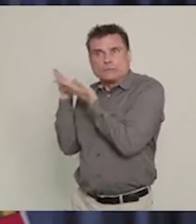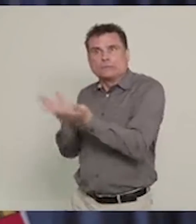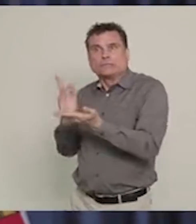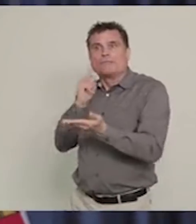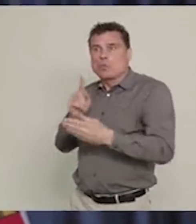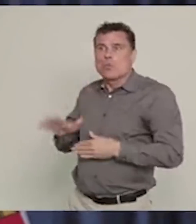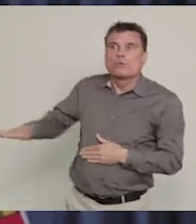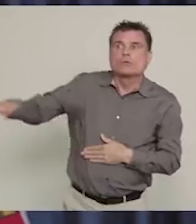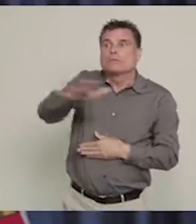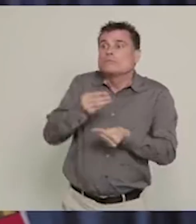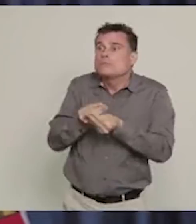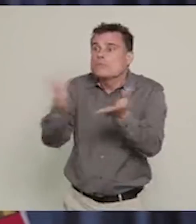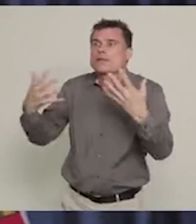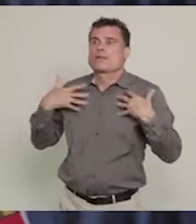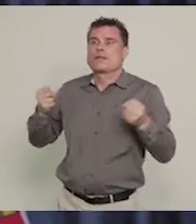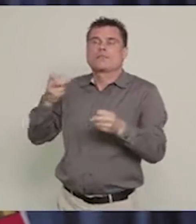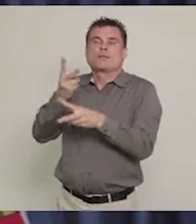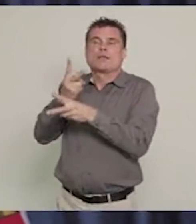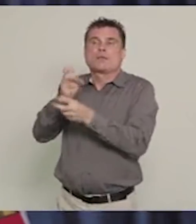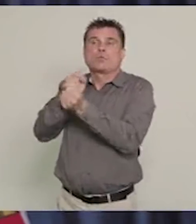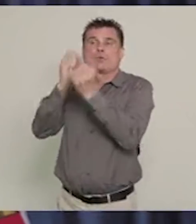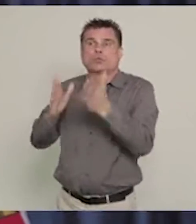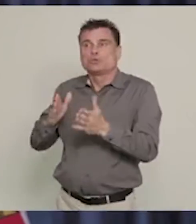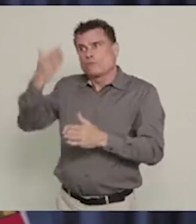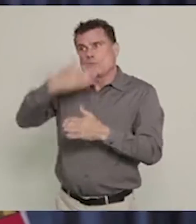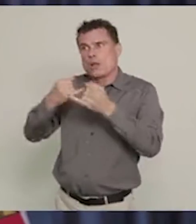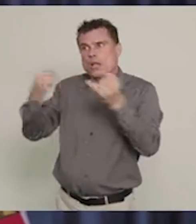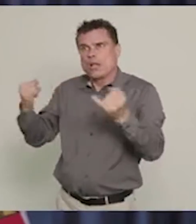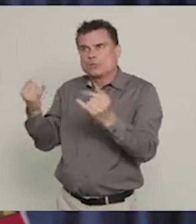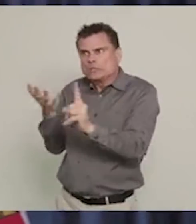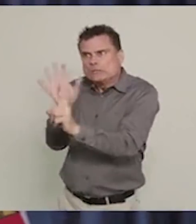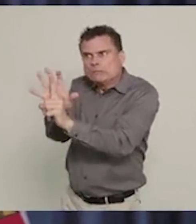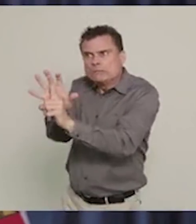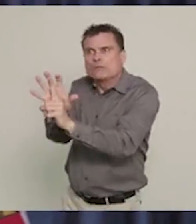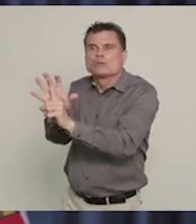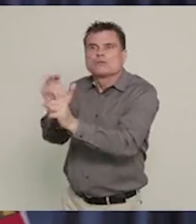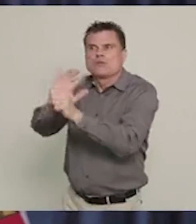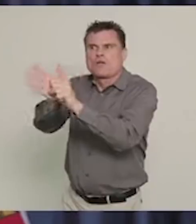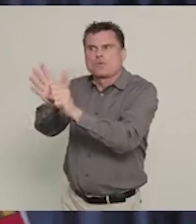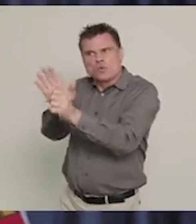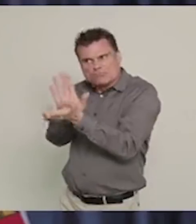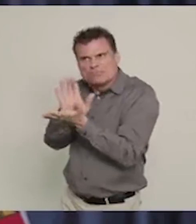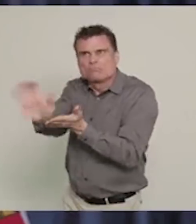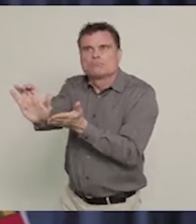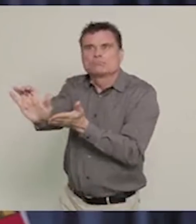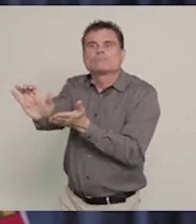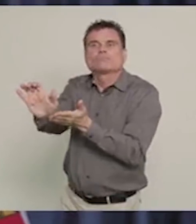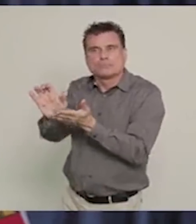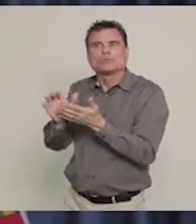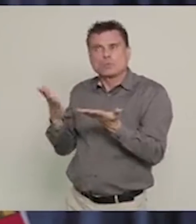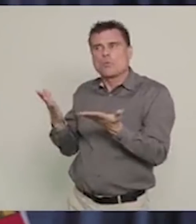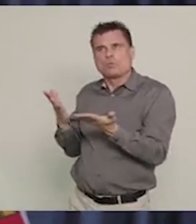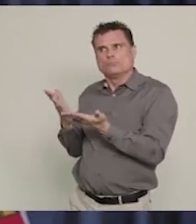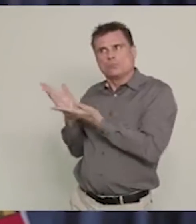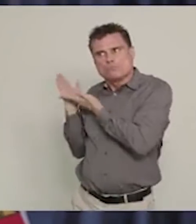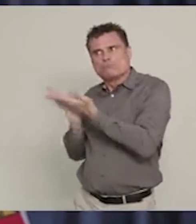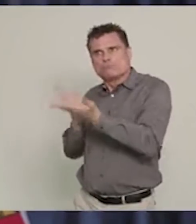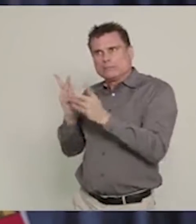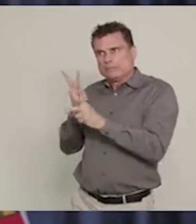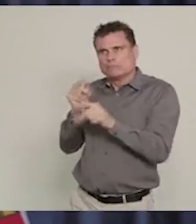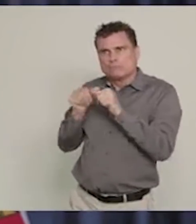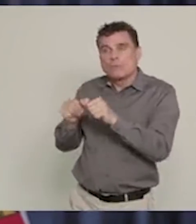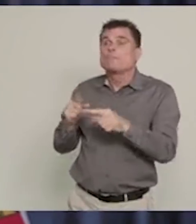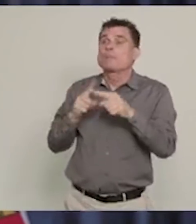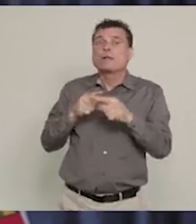give everyone the peace of mind that they will be able to buy groceries and other essential supplies, we are prohibiting the resale of food,